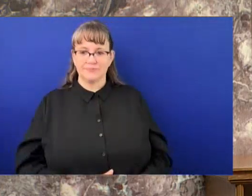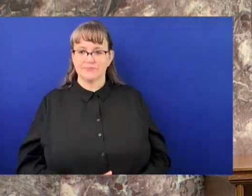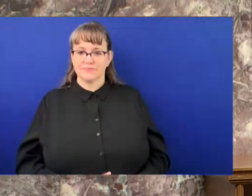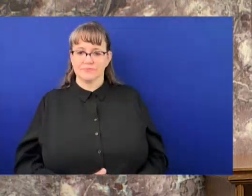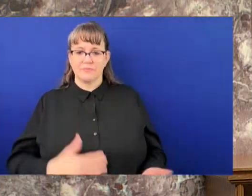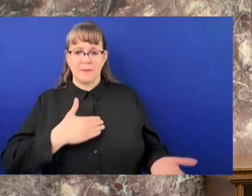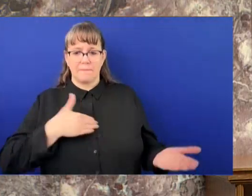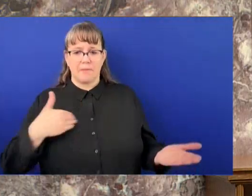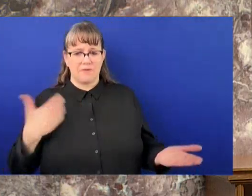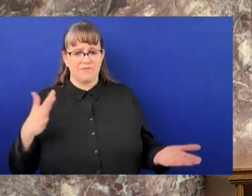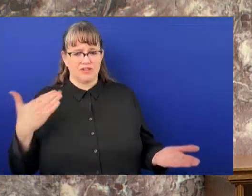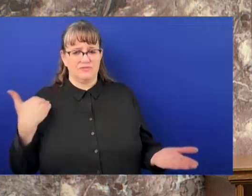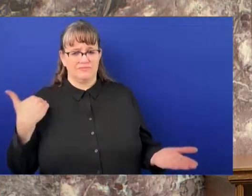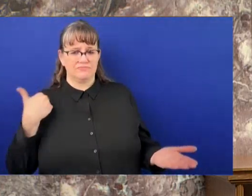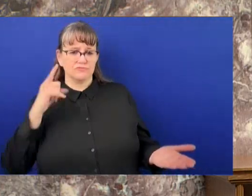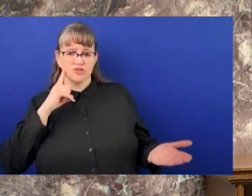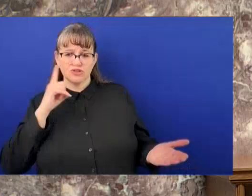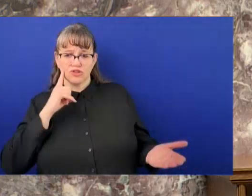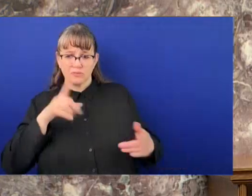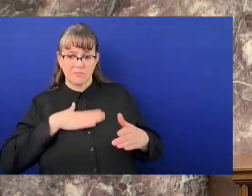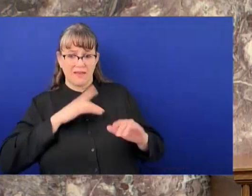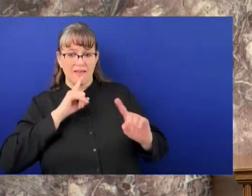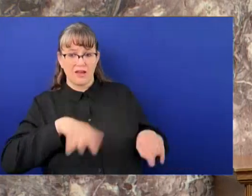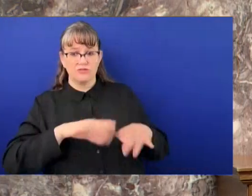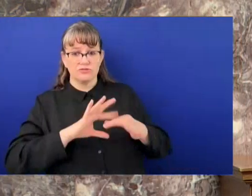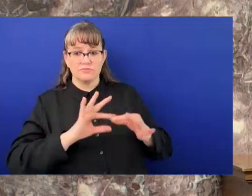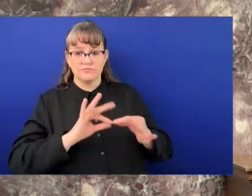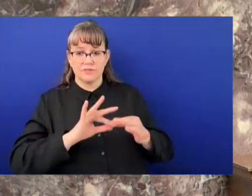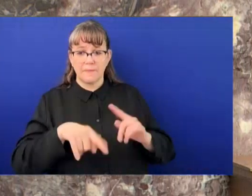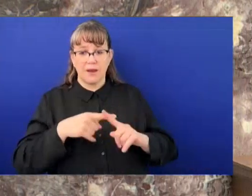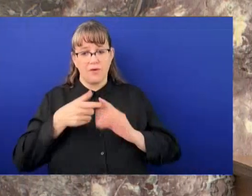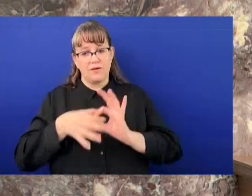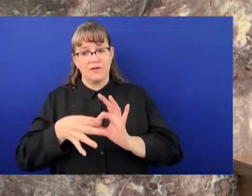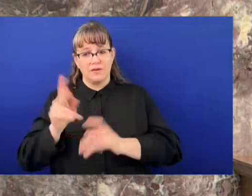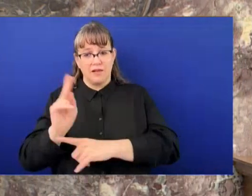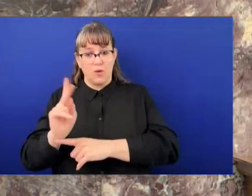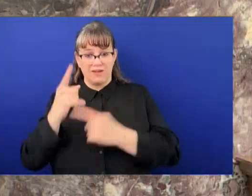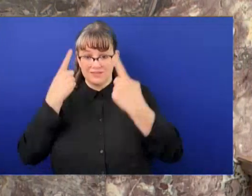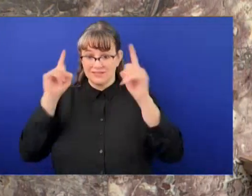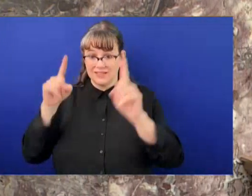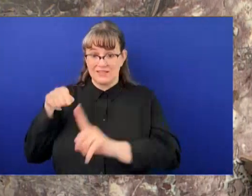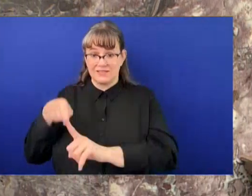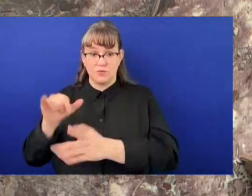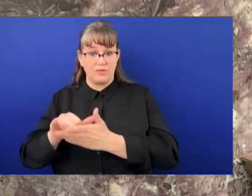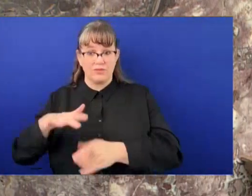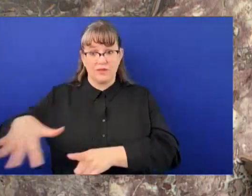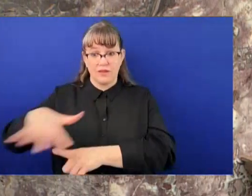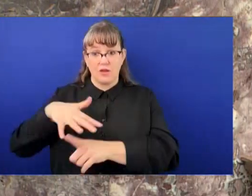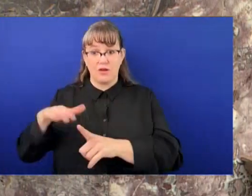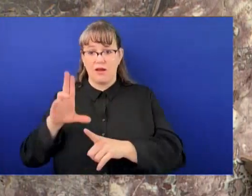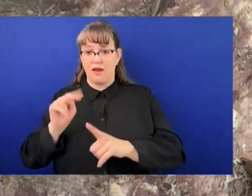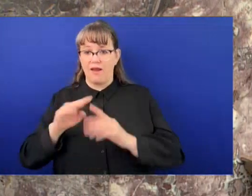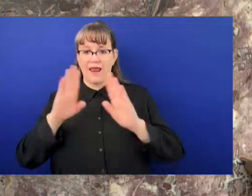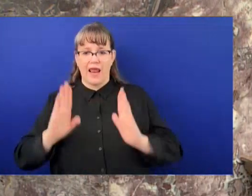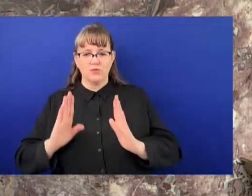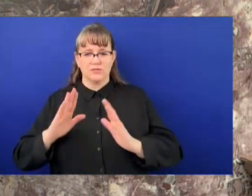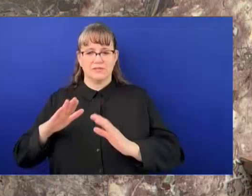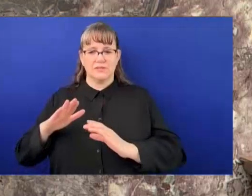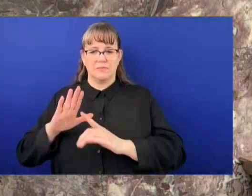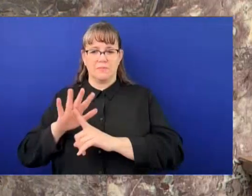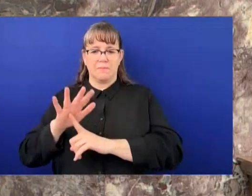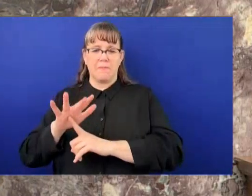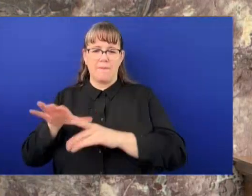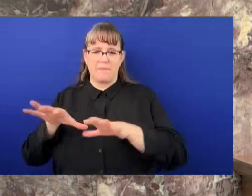in Kelowna with unhoused populations. It's always concerning when you hear of a situation